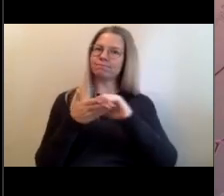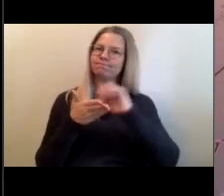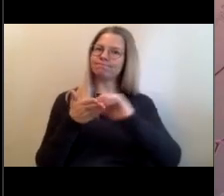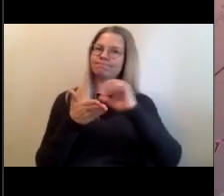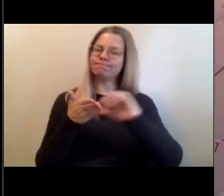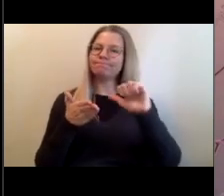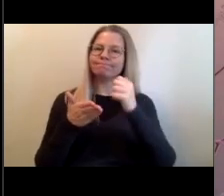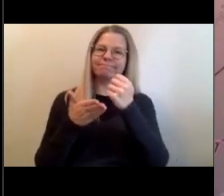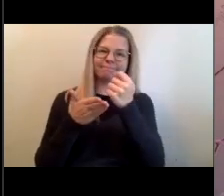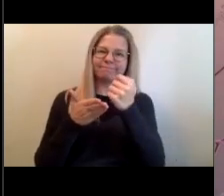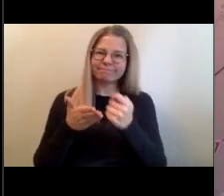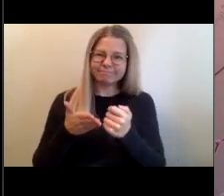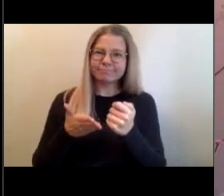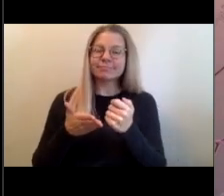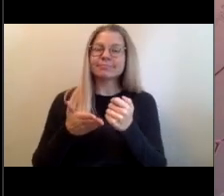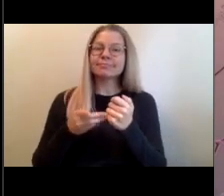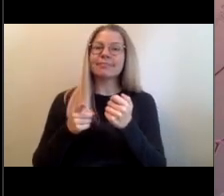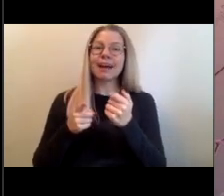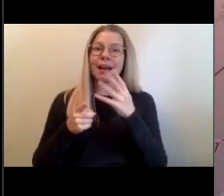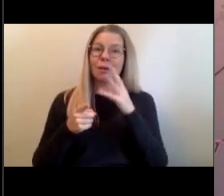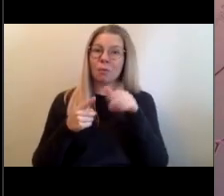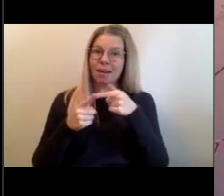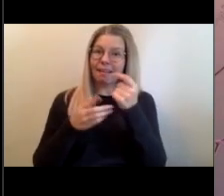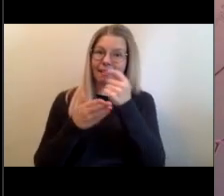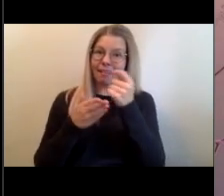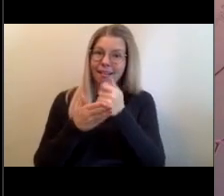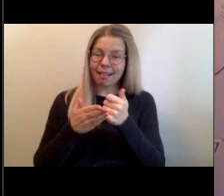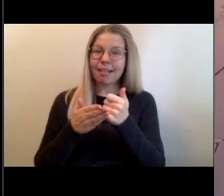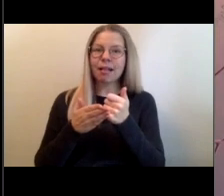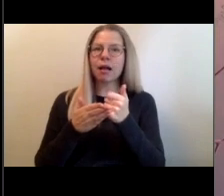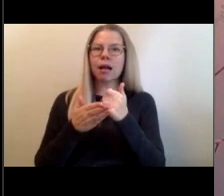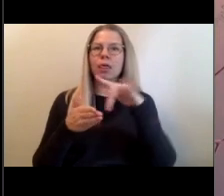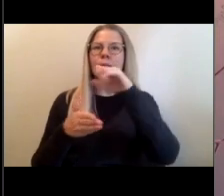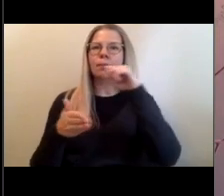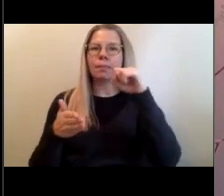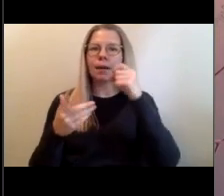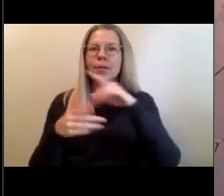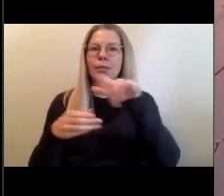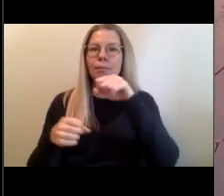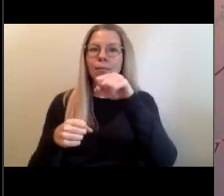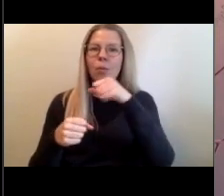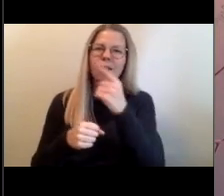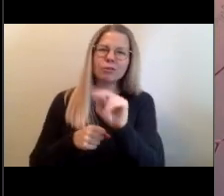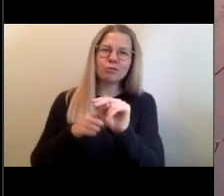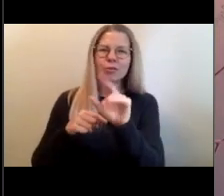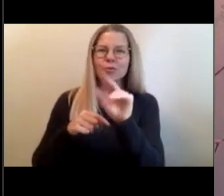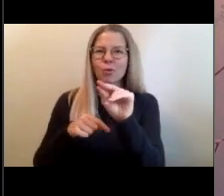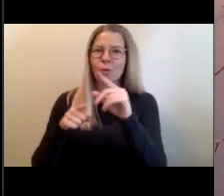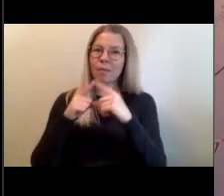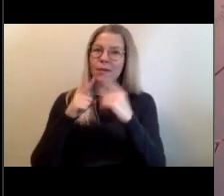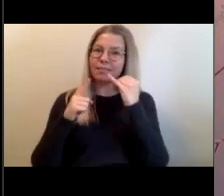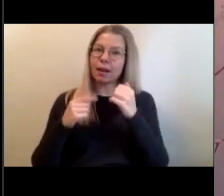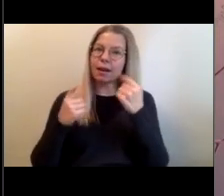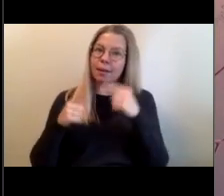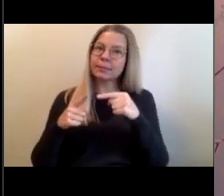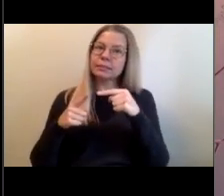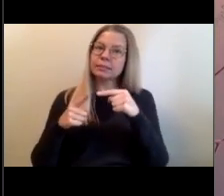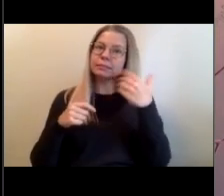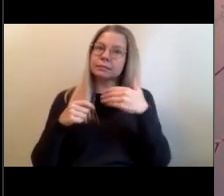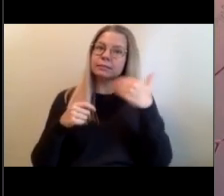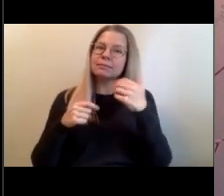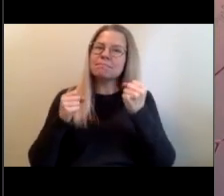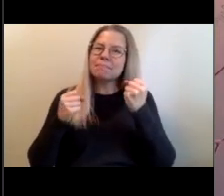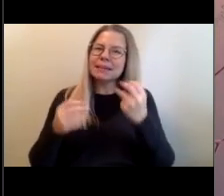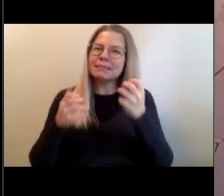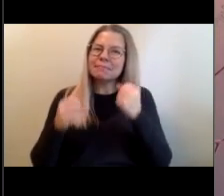in the brain. And that's not a problem if we're talking about one neuron, but when we're talking system-wide and there's many, many neurons